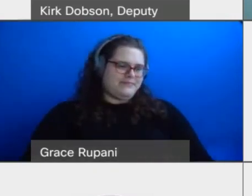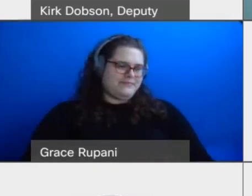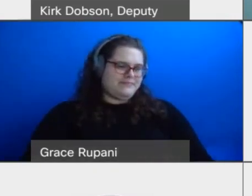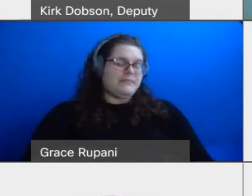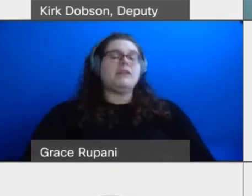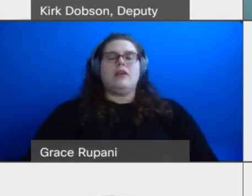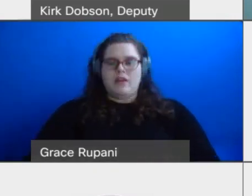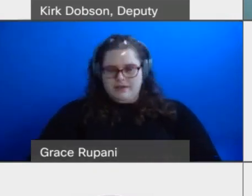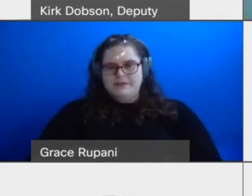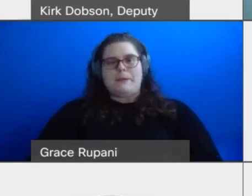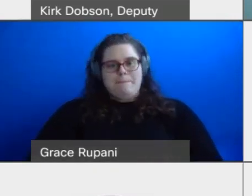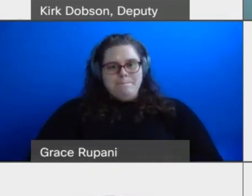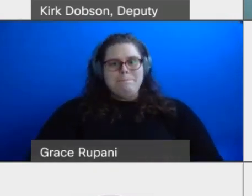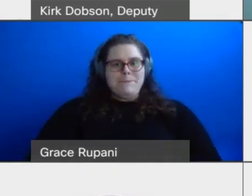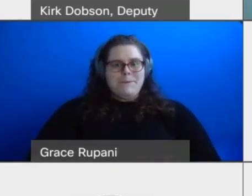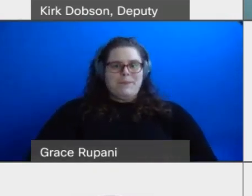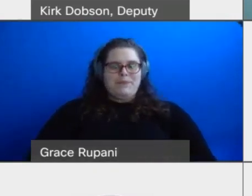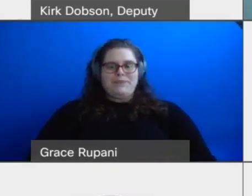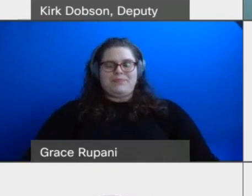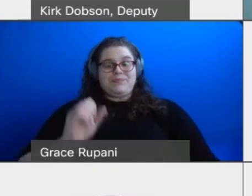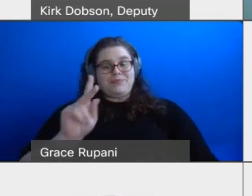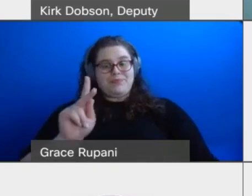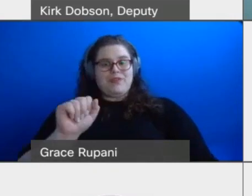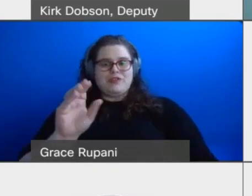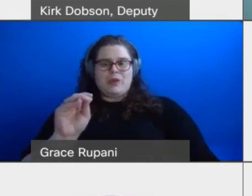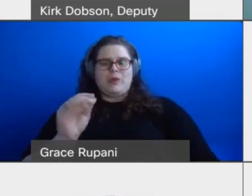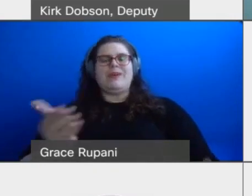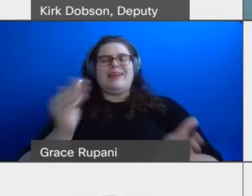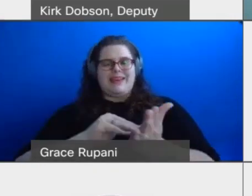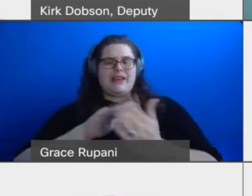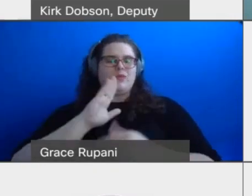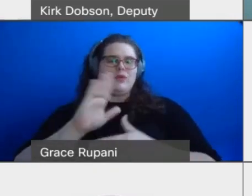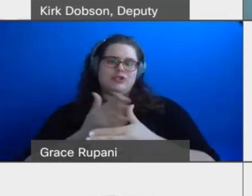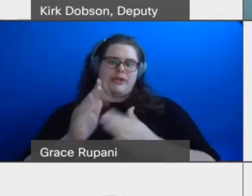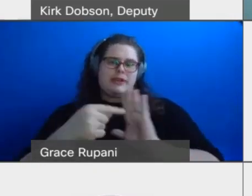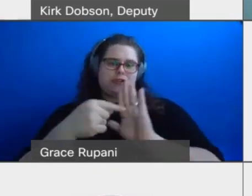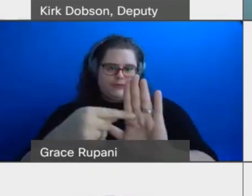So I will share again.